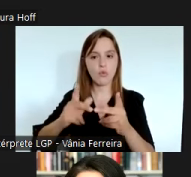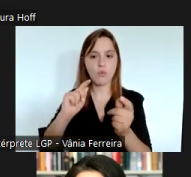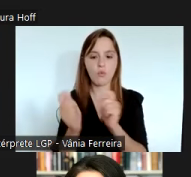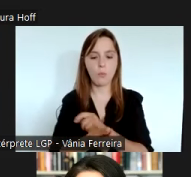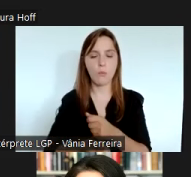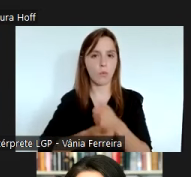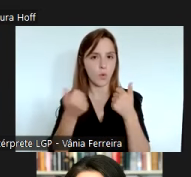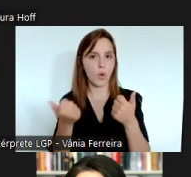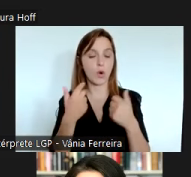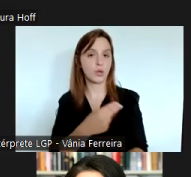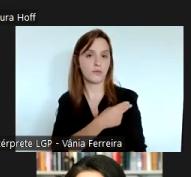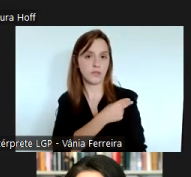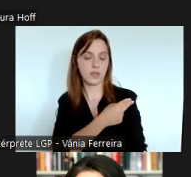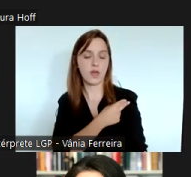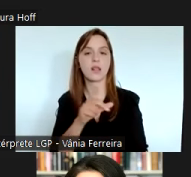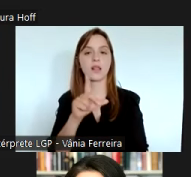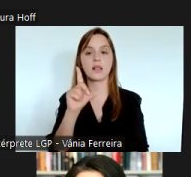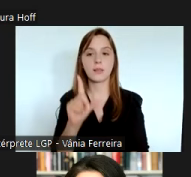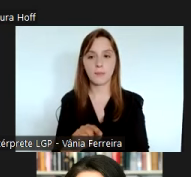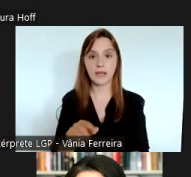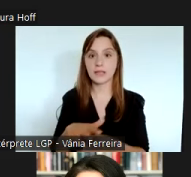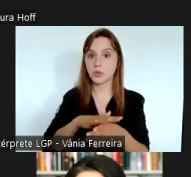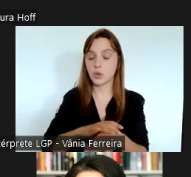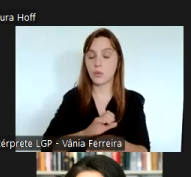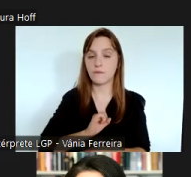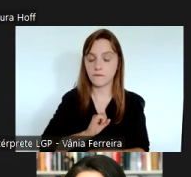between university and, in this case, my case,